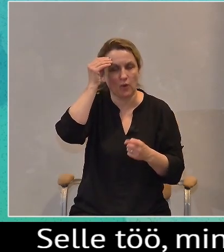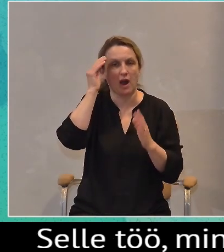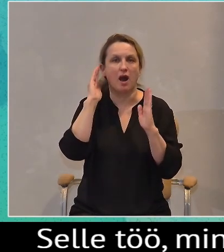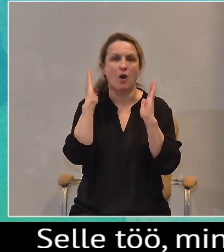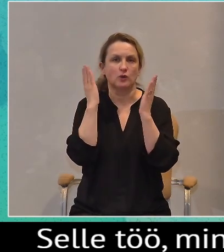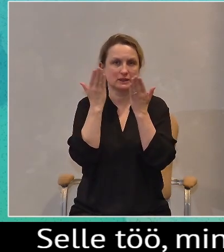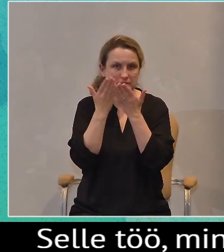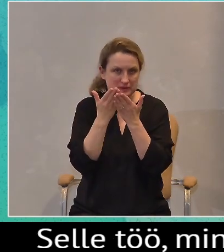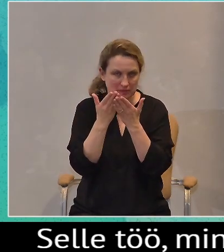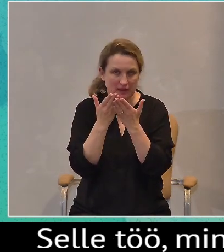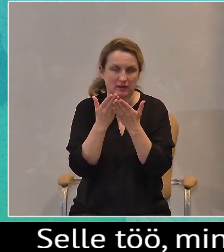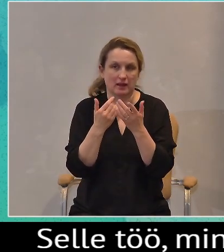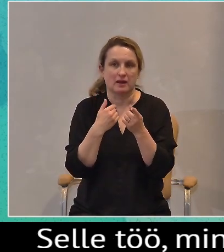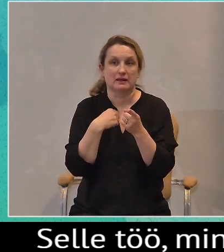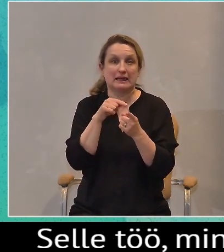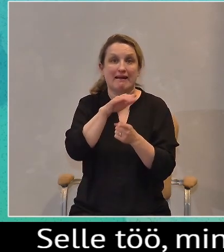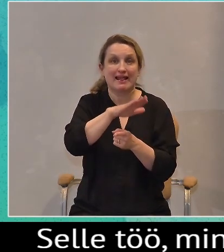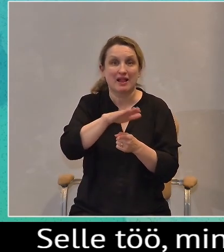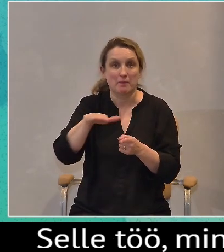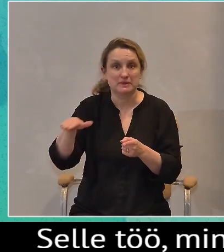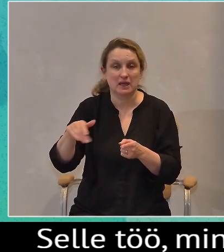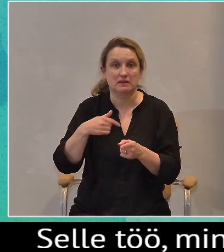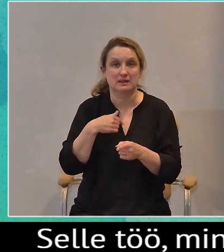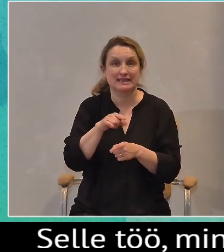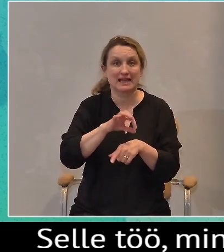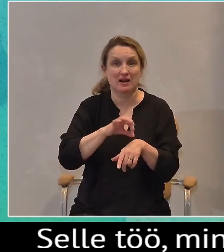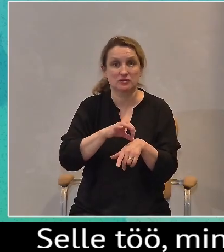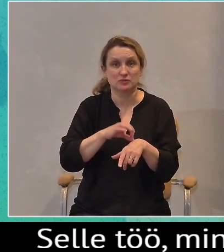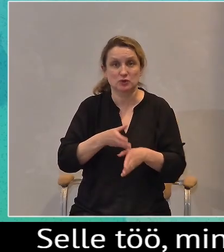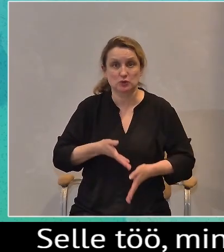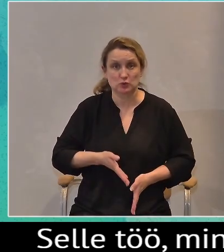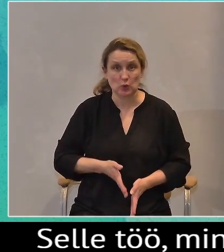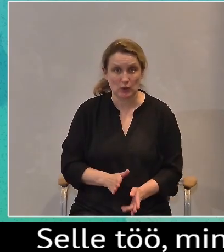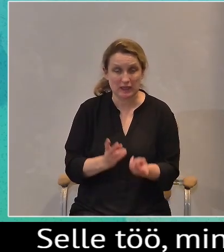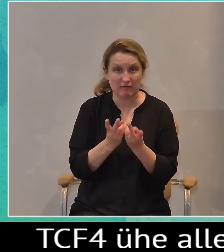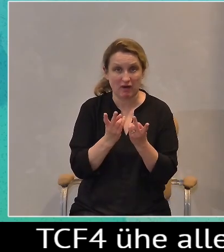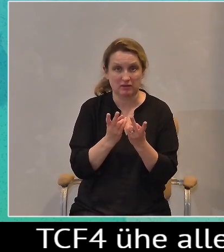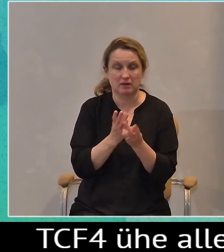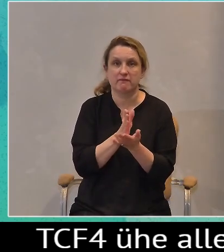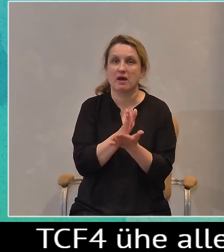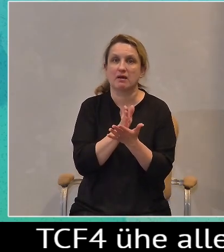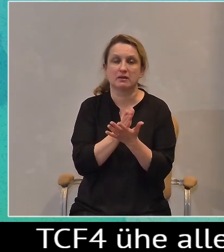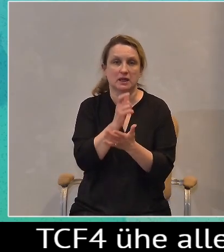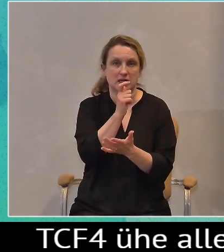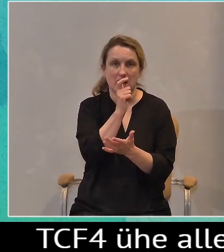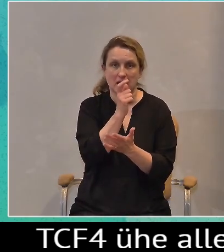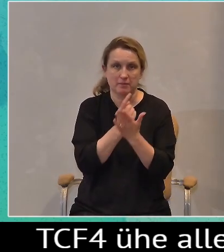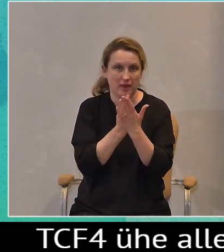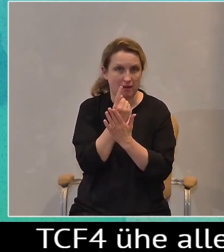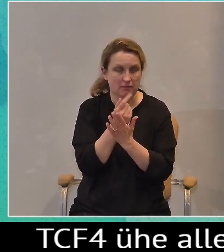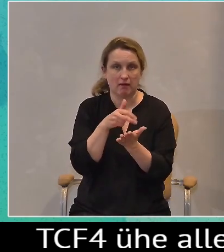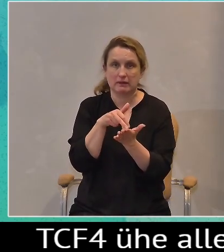This in turn leads to a moderate or severe intellectual disability, also spectrum